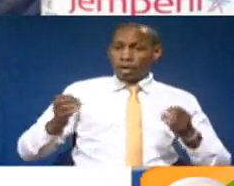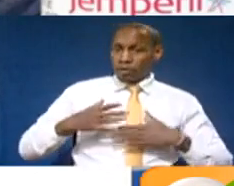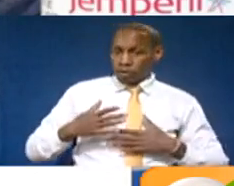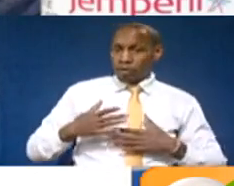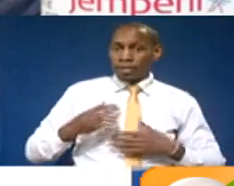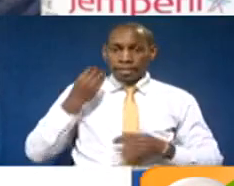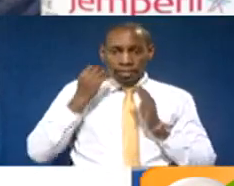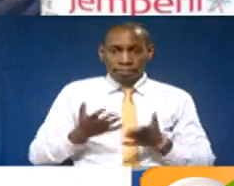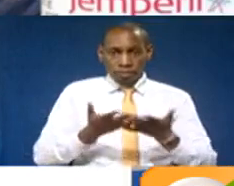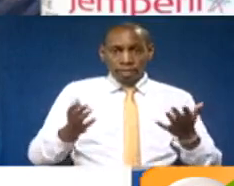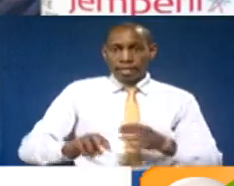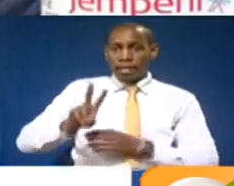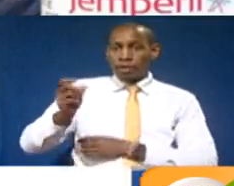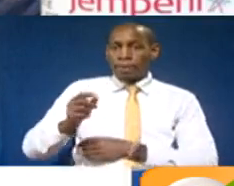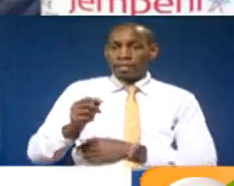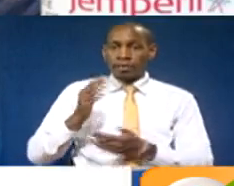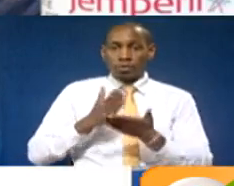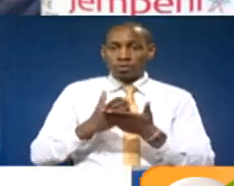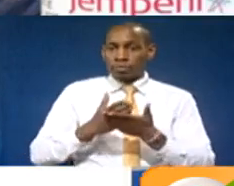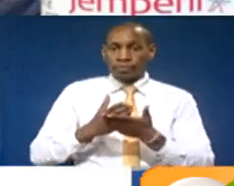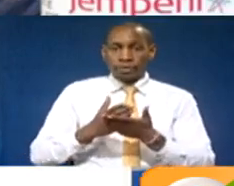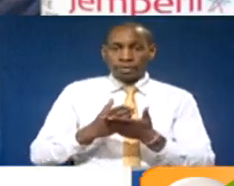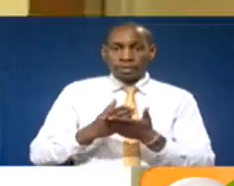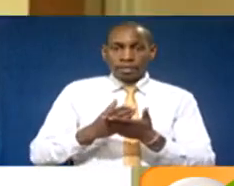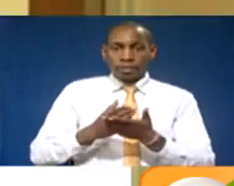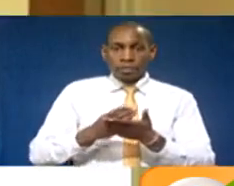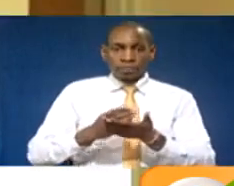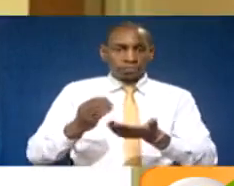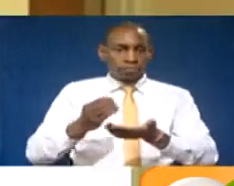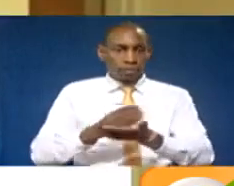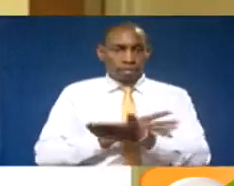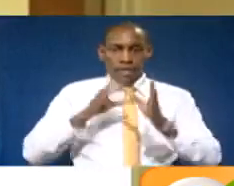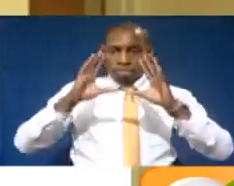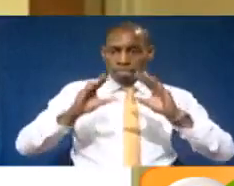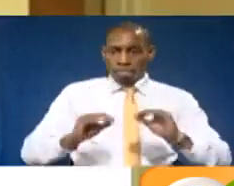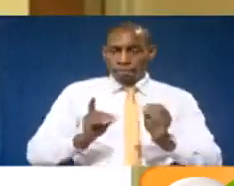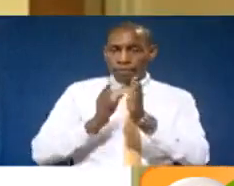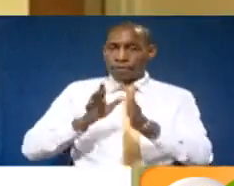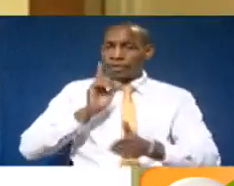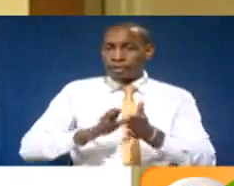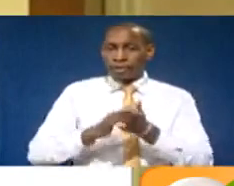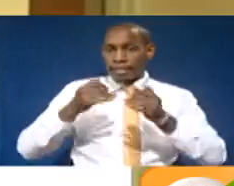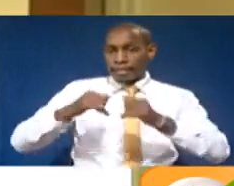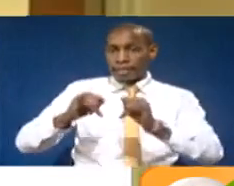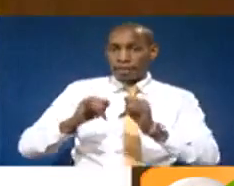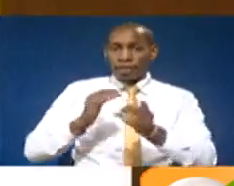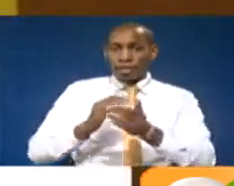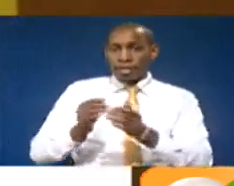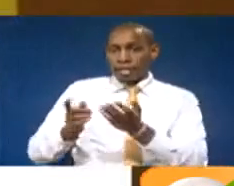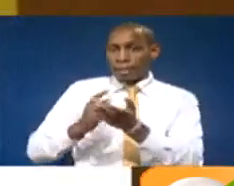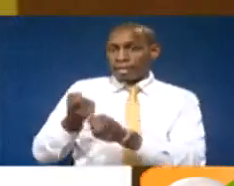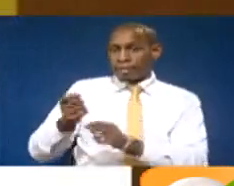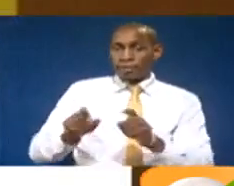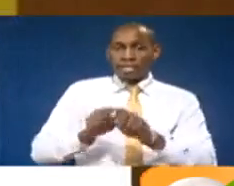surprise, the patients' tumors completely vanished after the treatment. Oncologists say although the trial size was small,